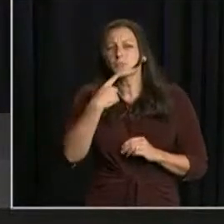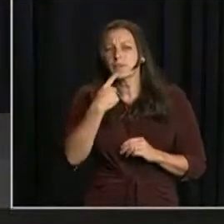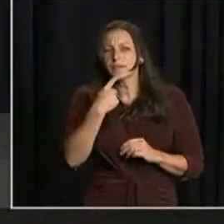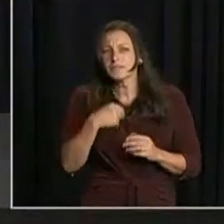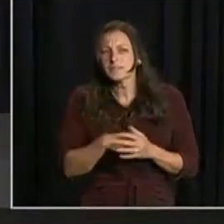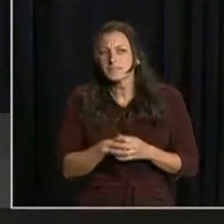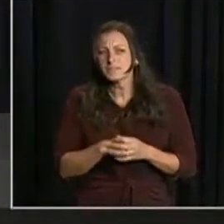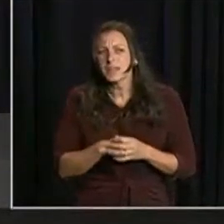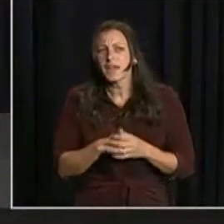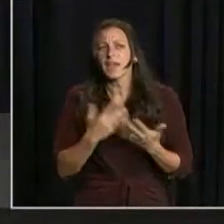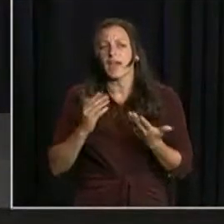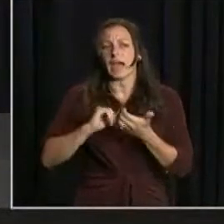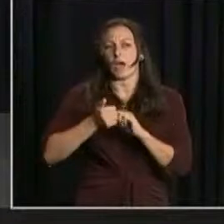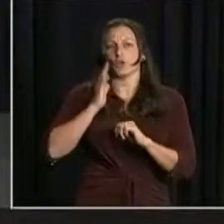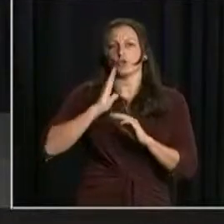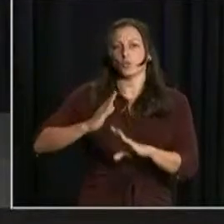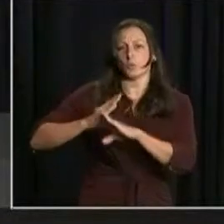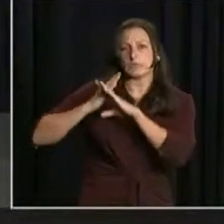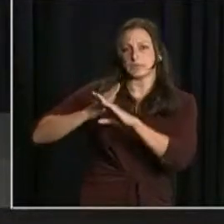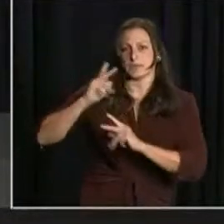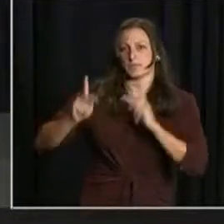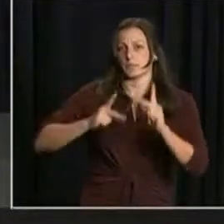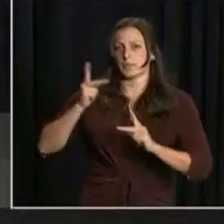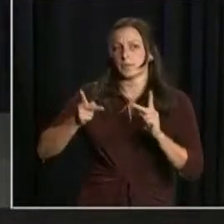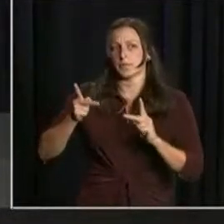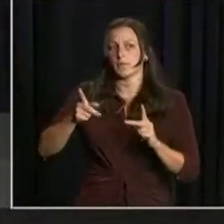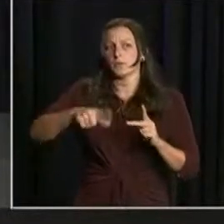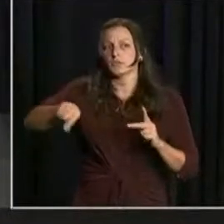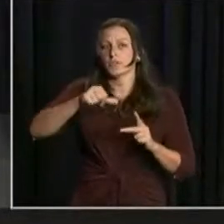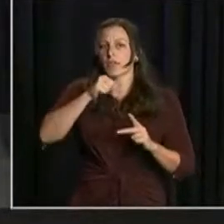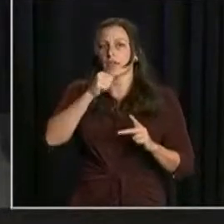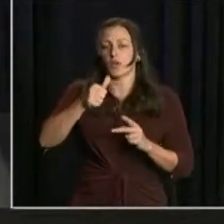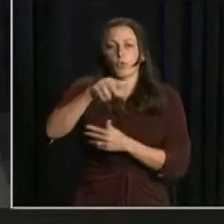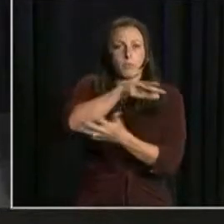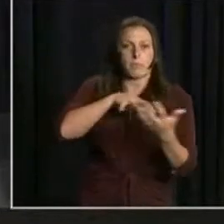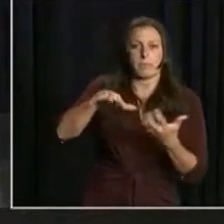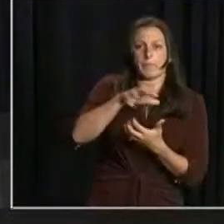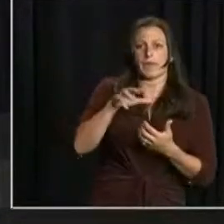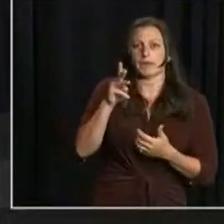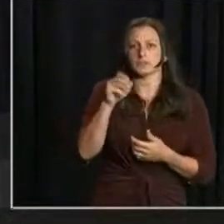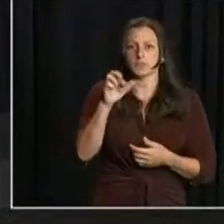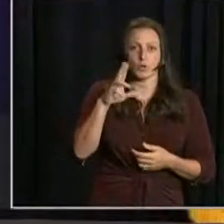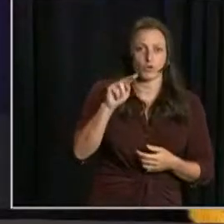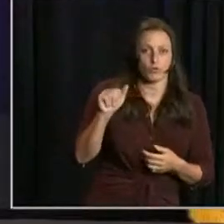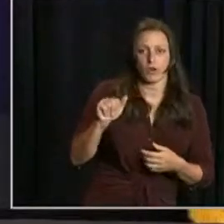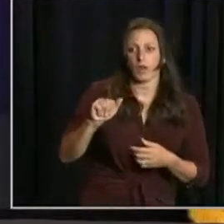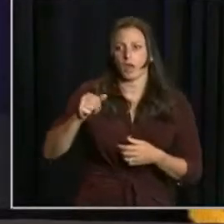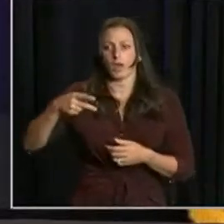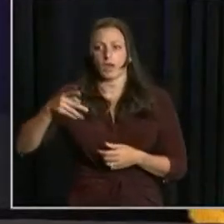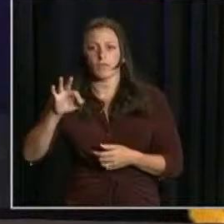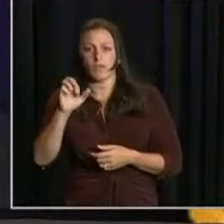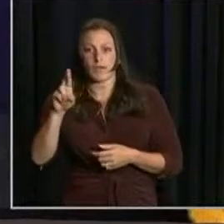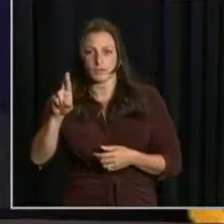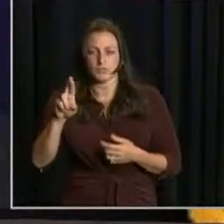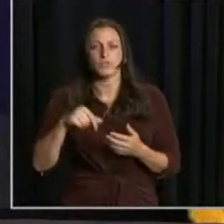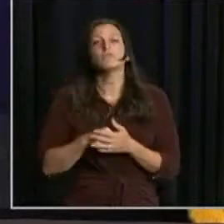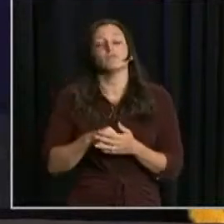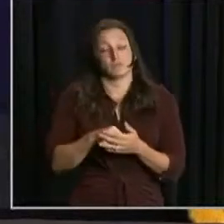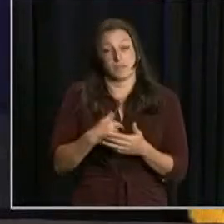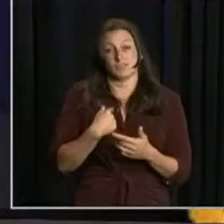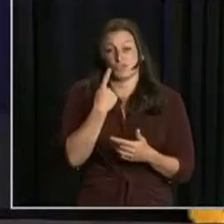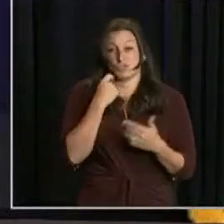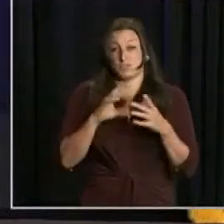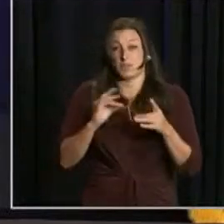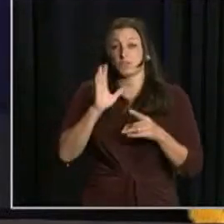have in place for ensuring that people do not mix and match vaccines? As I mentioned earlier, we will be looking for your vaccination card